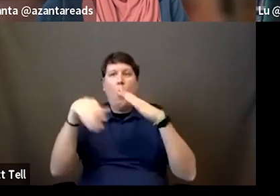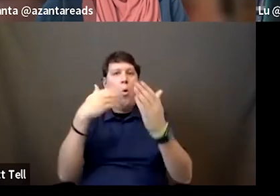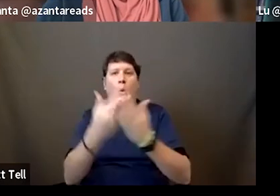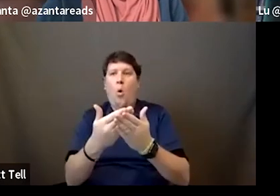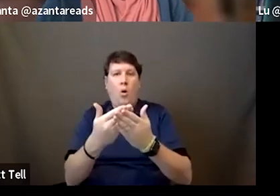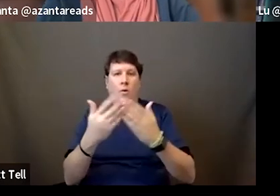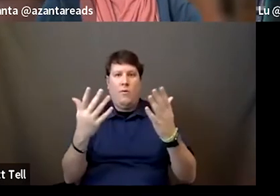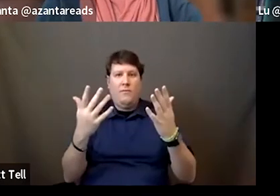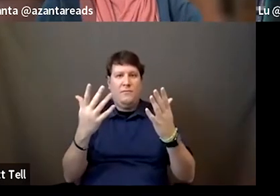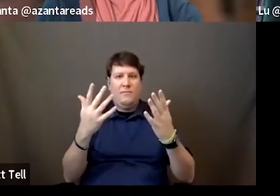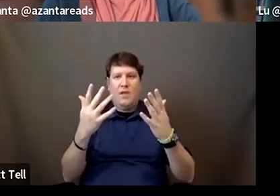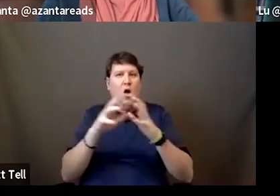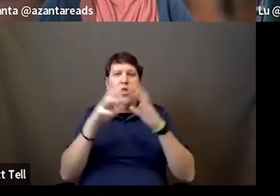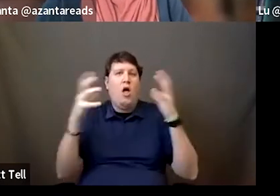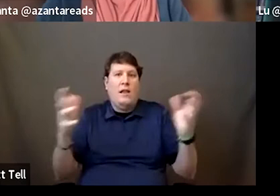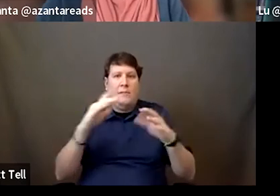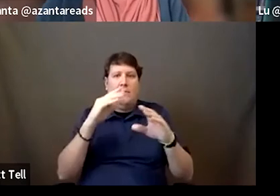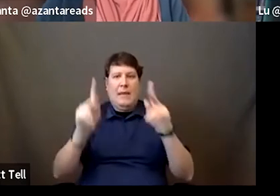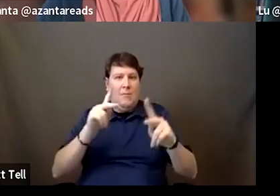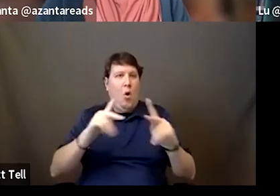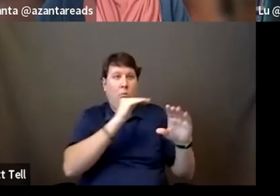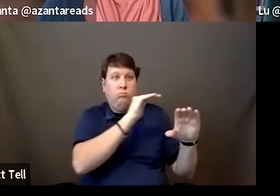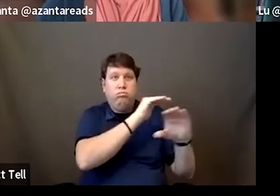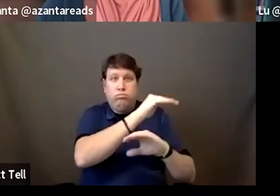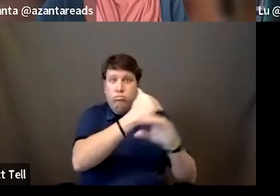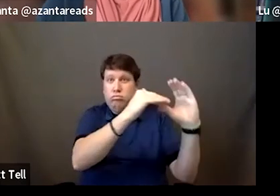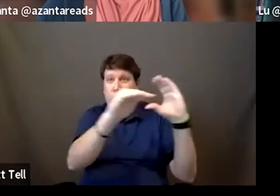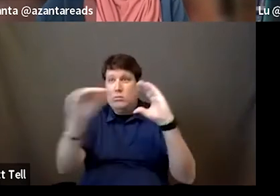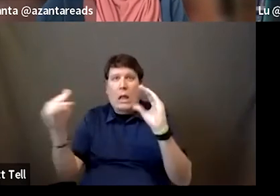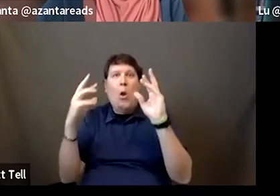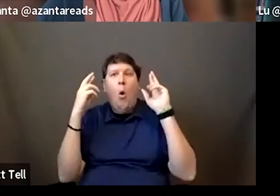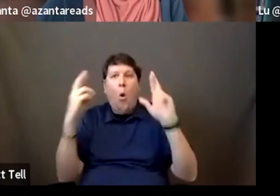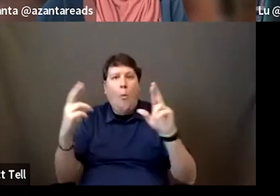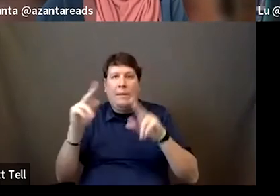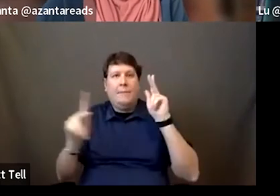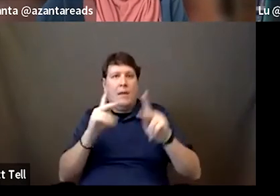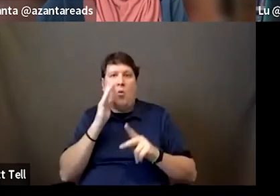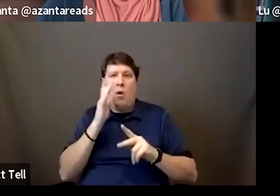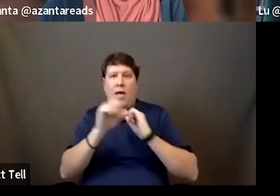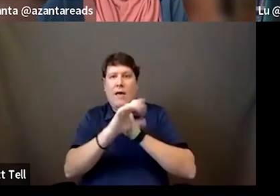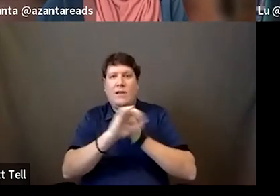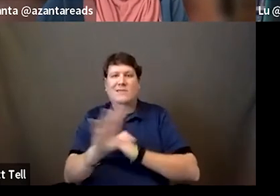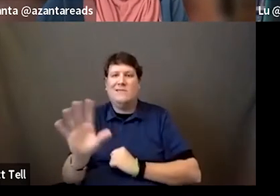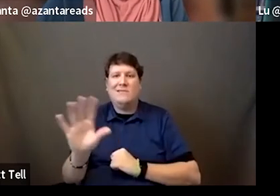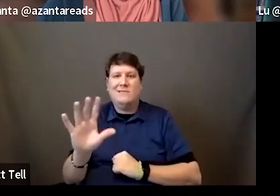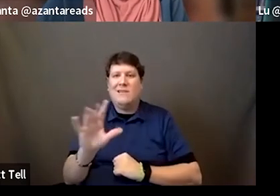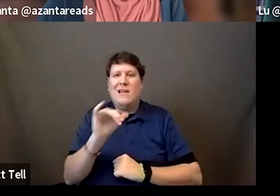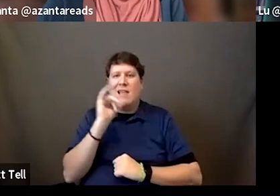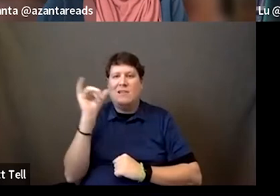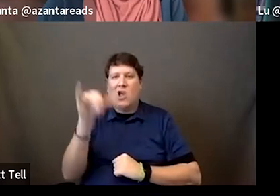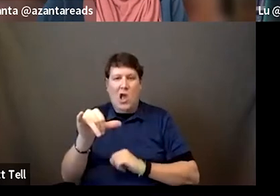book, but being very specific, because I think that one specific person can really sort of blow their marketing out